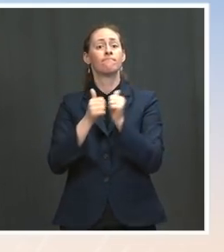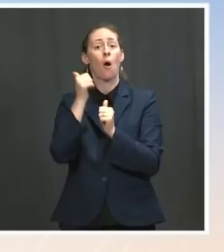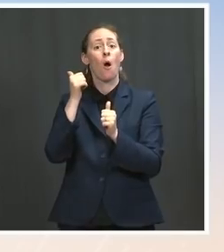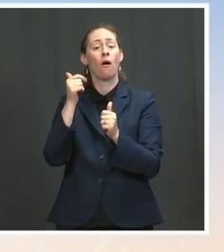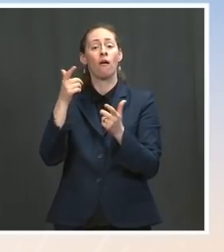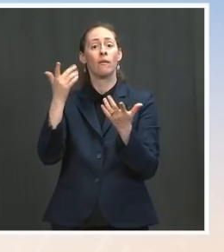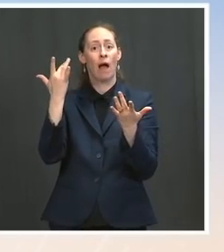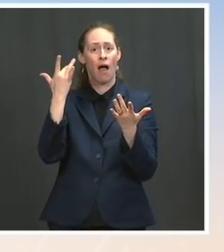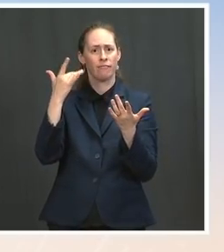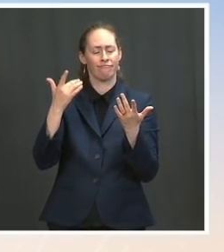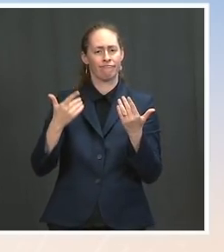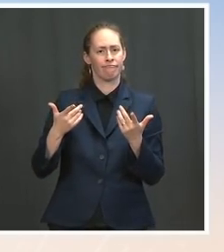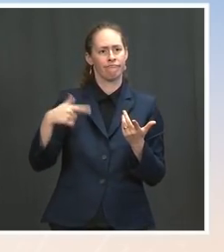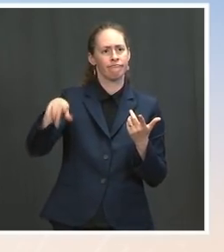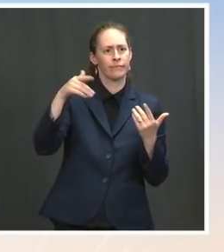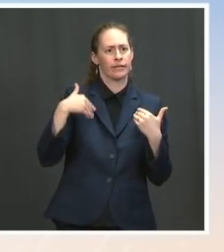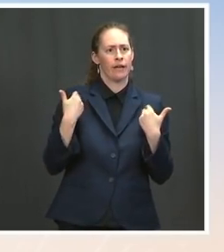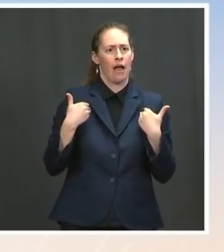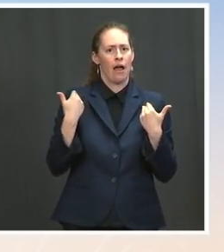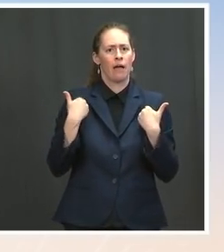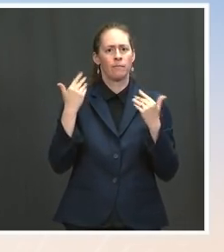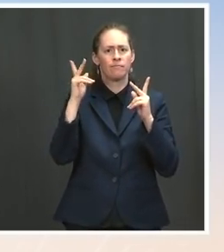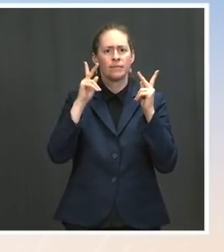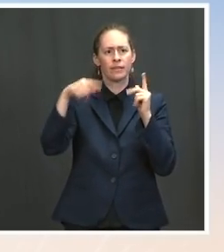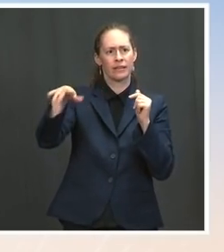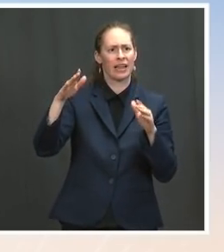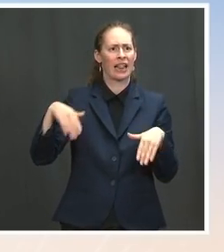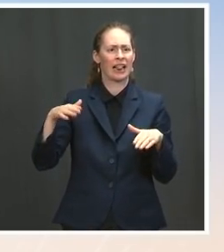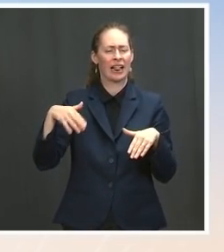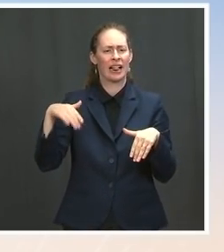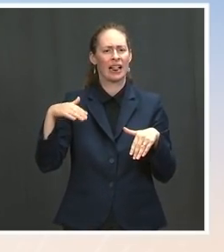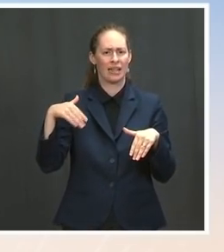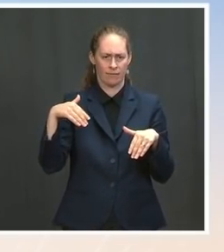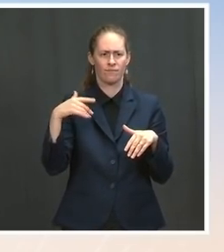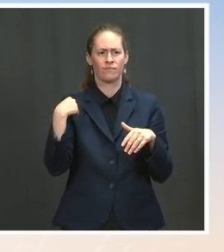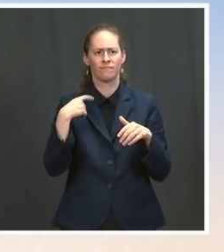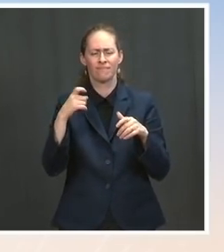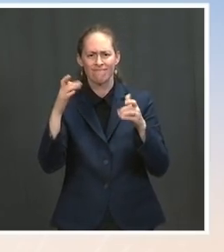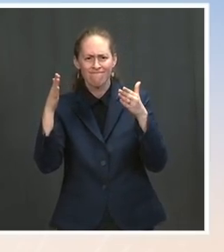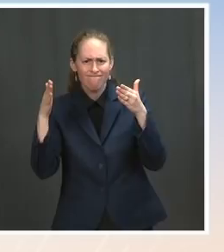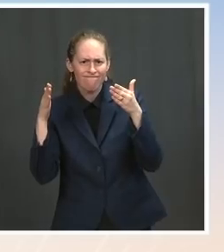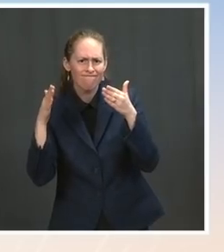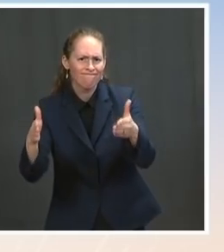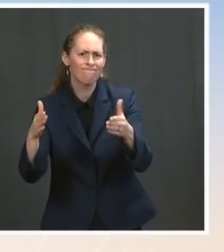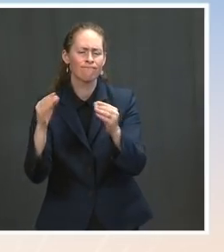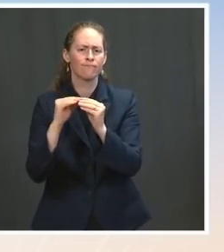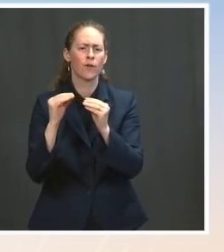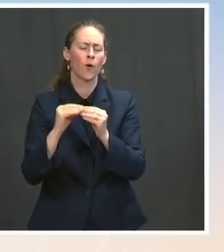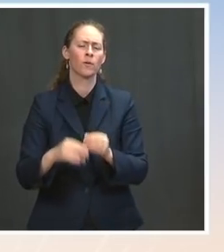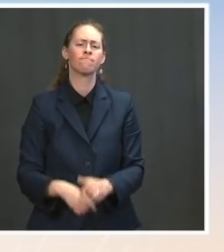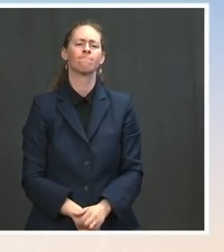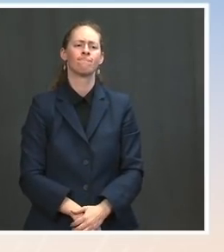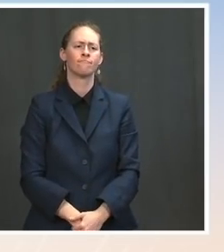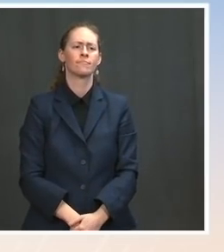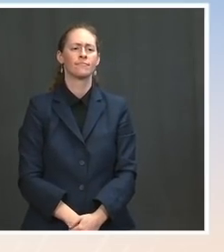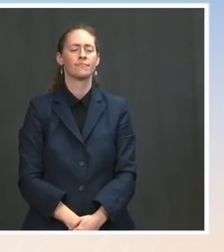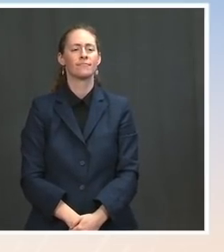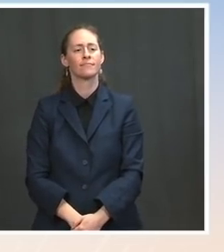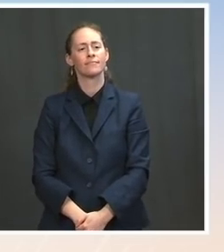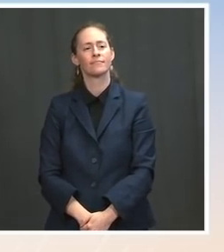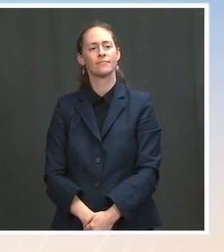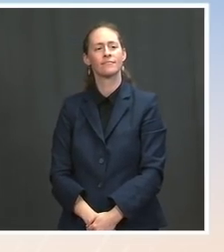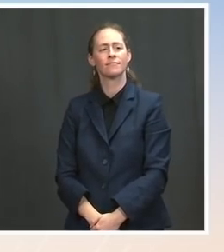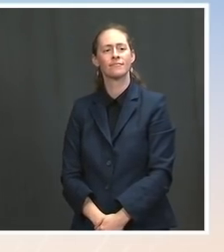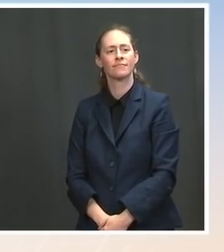many of the communities that we're focused on in our month-long effort. In the president's speech yesterday, when he laid out his